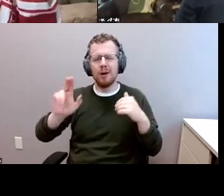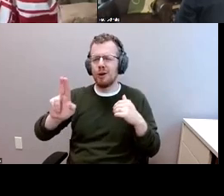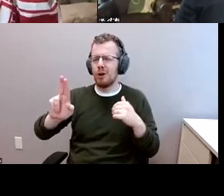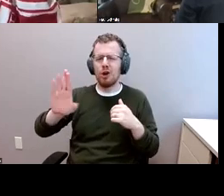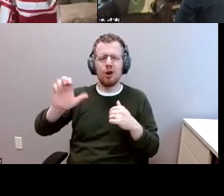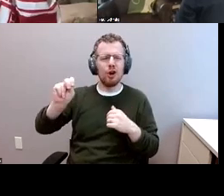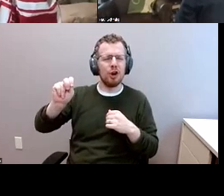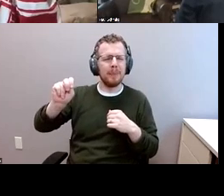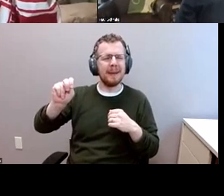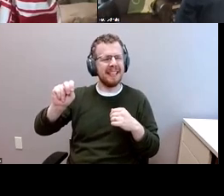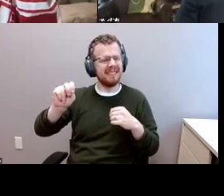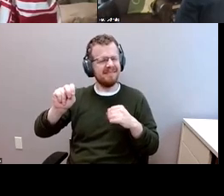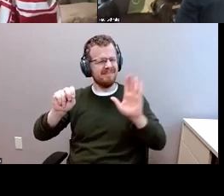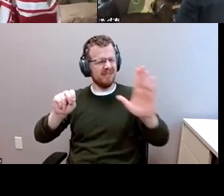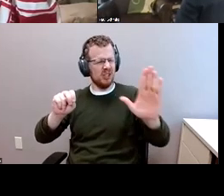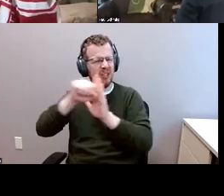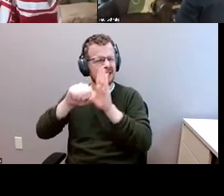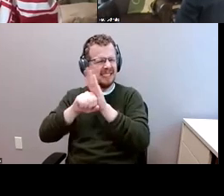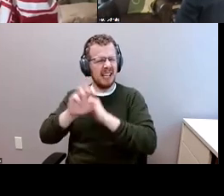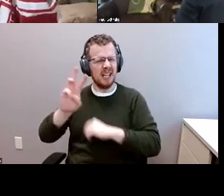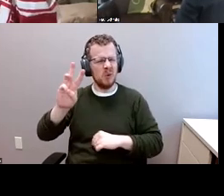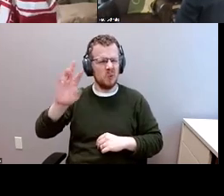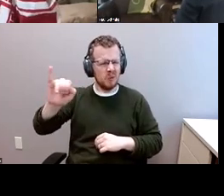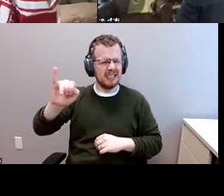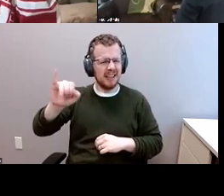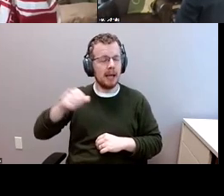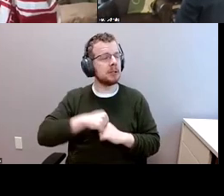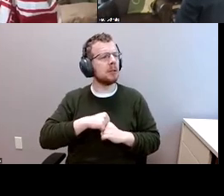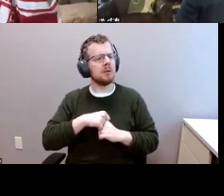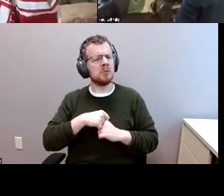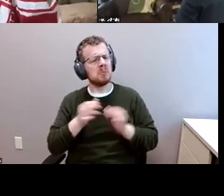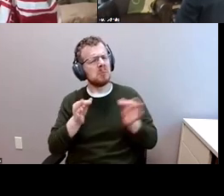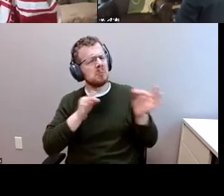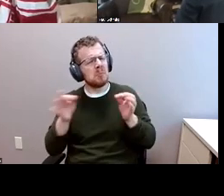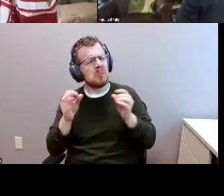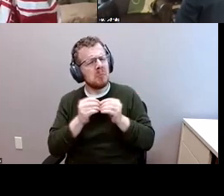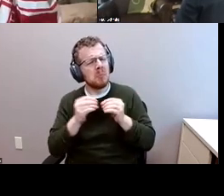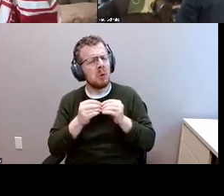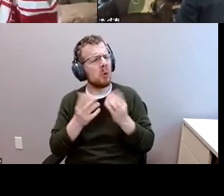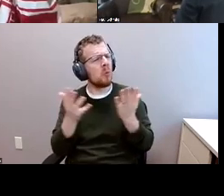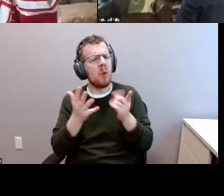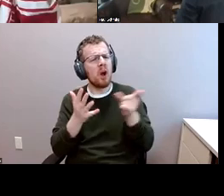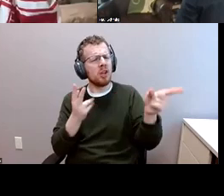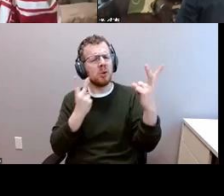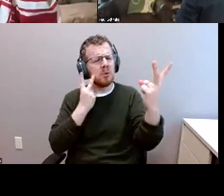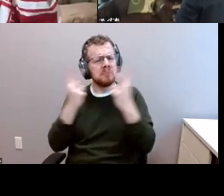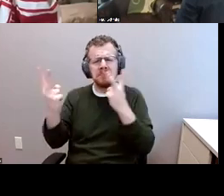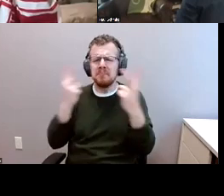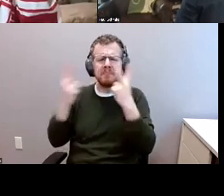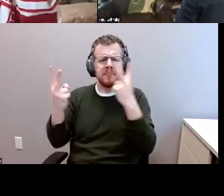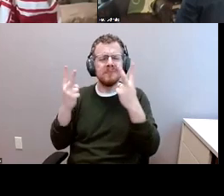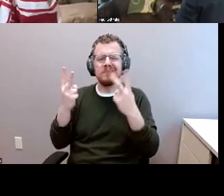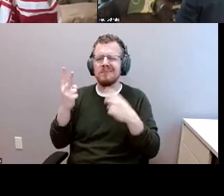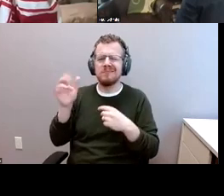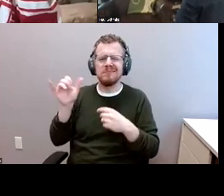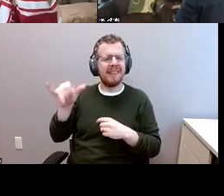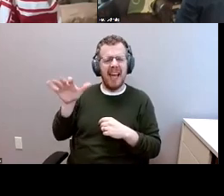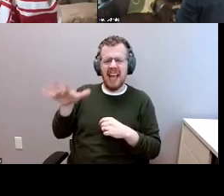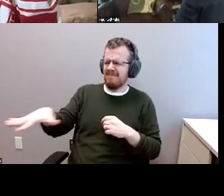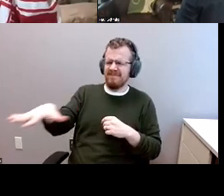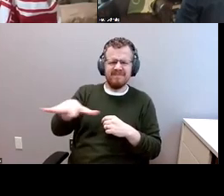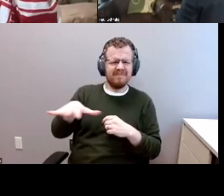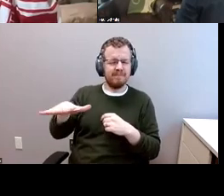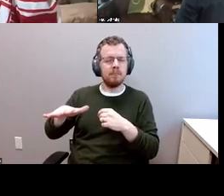of Wisconsin. Tell us a little bit more about what you're seeing in some of the places where the local